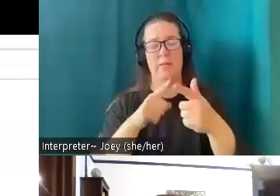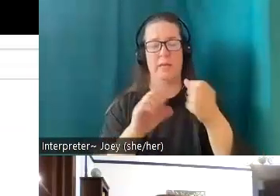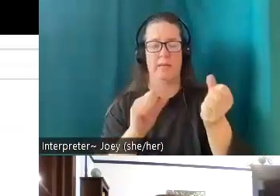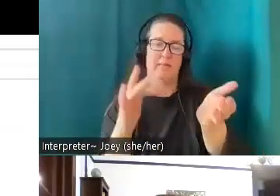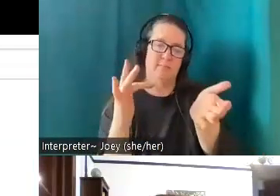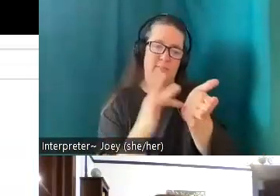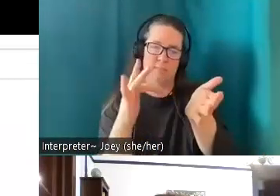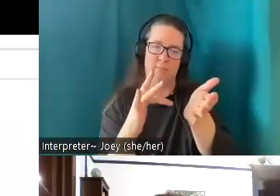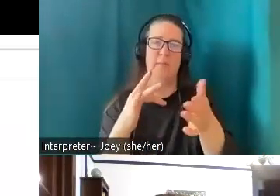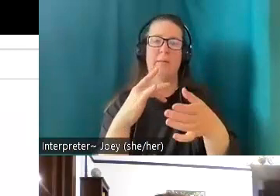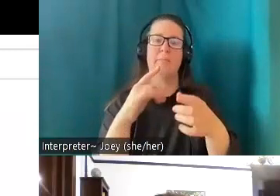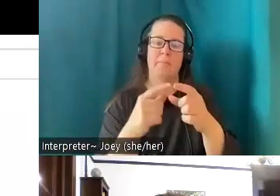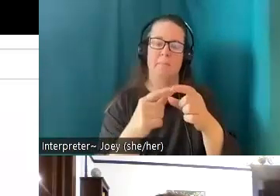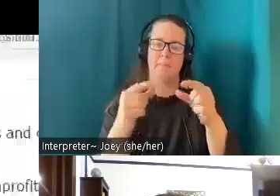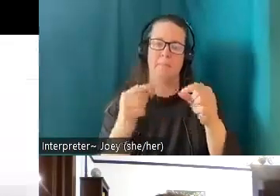blue Create Profile button.